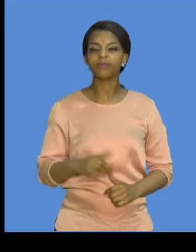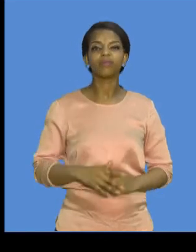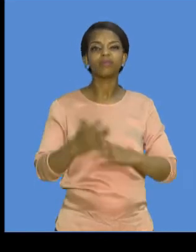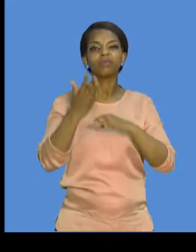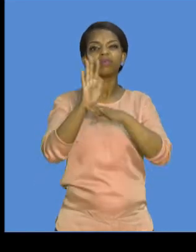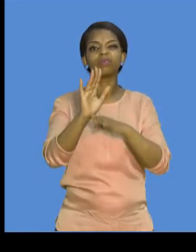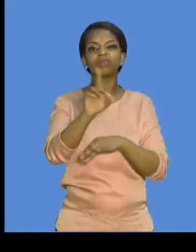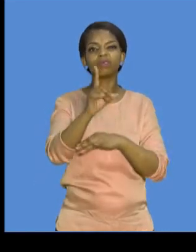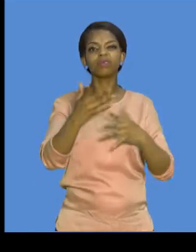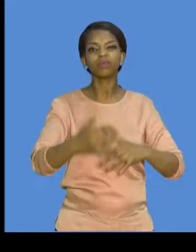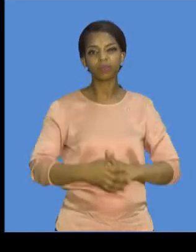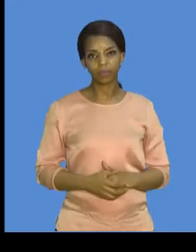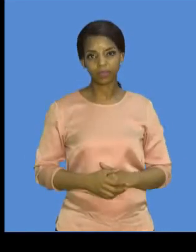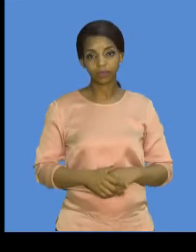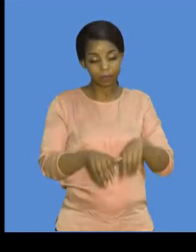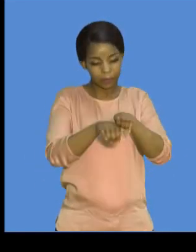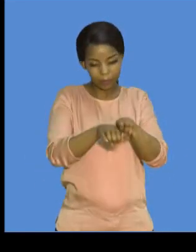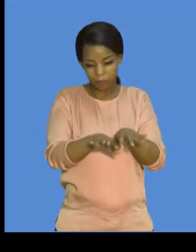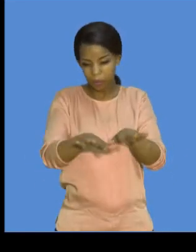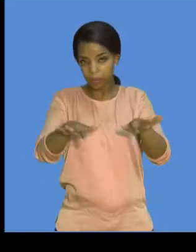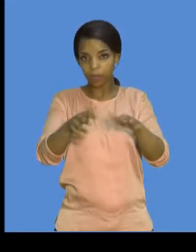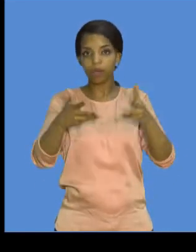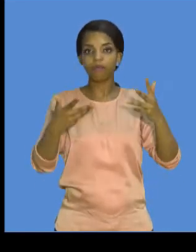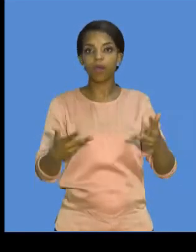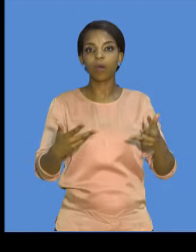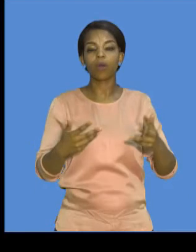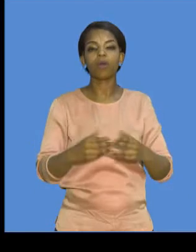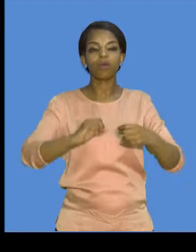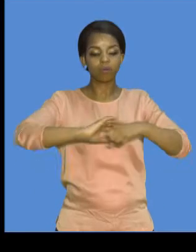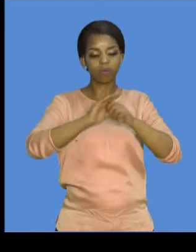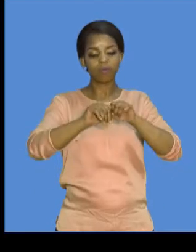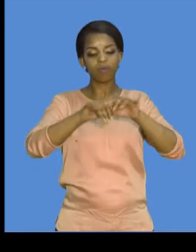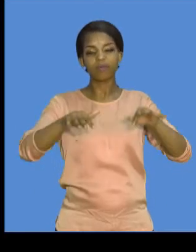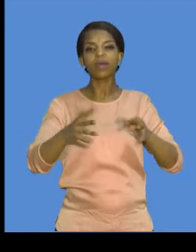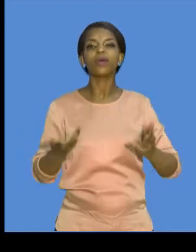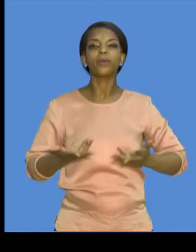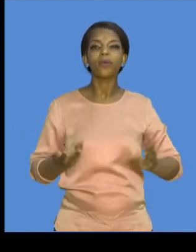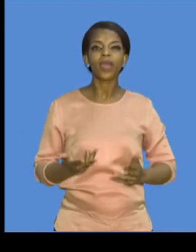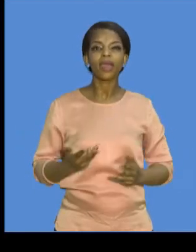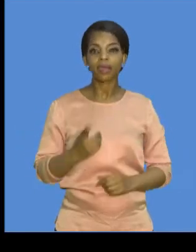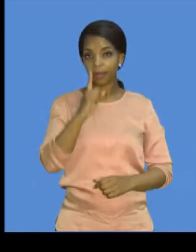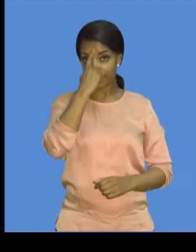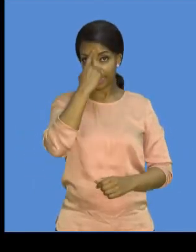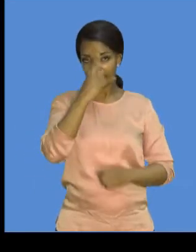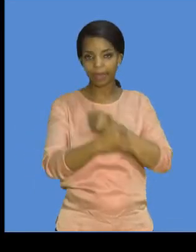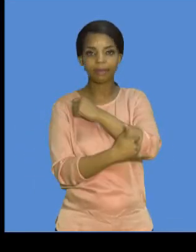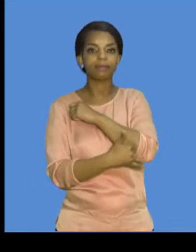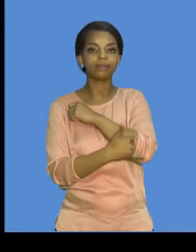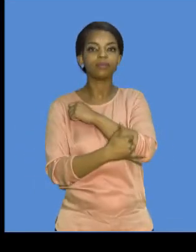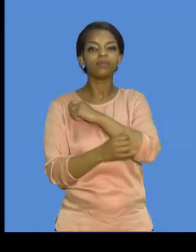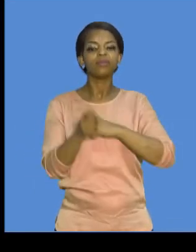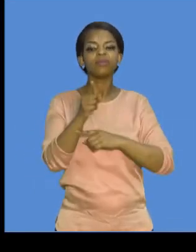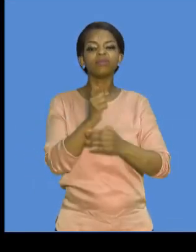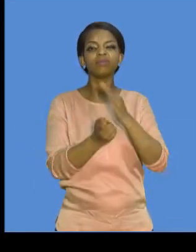of COVID-19 virus in India. Now, this was between the months March